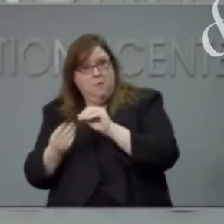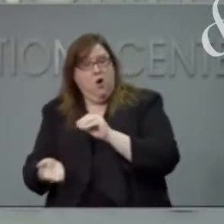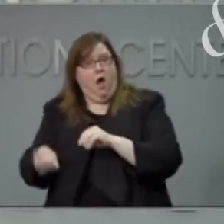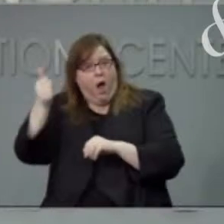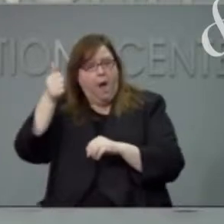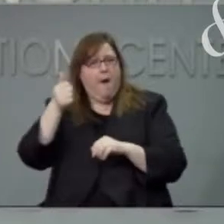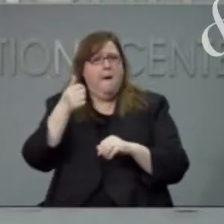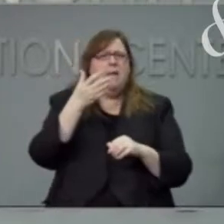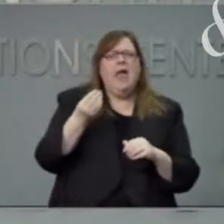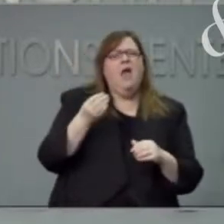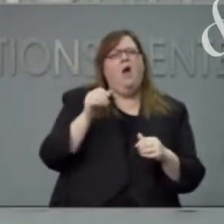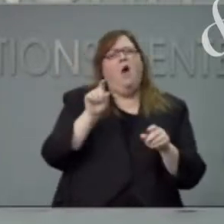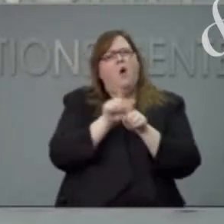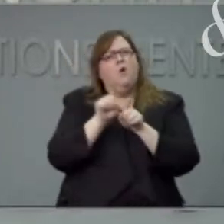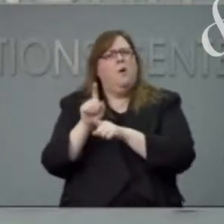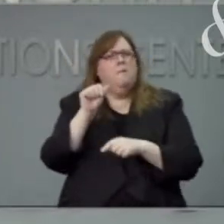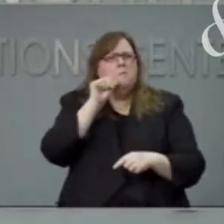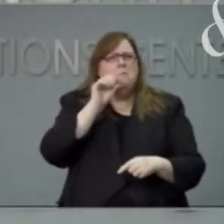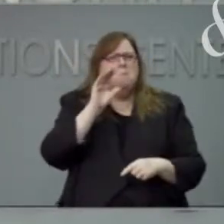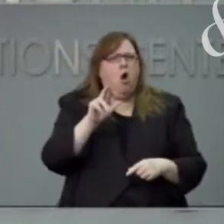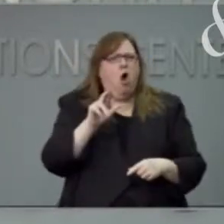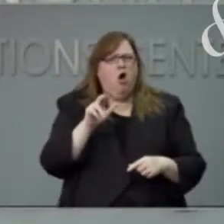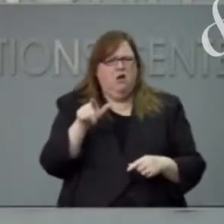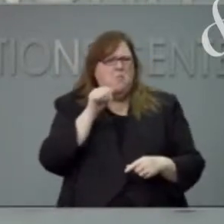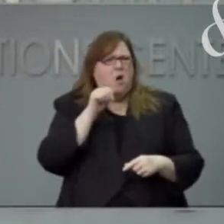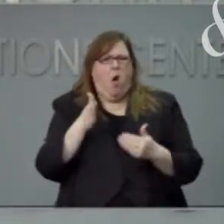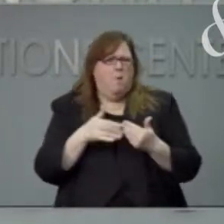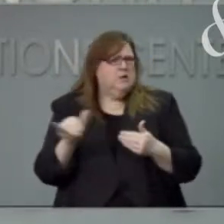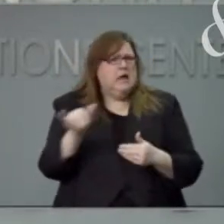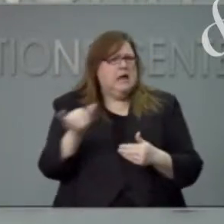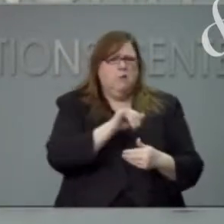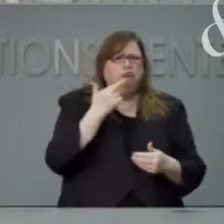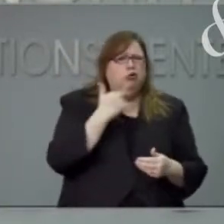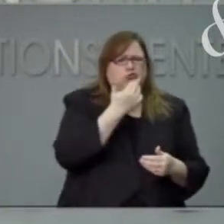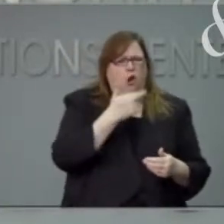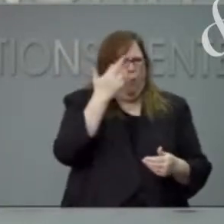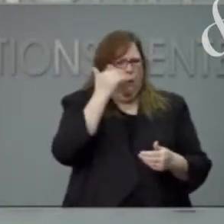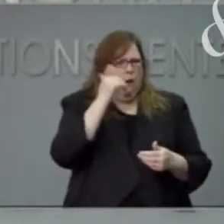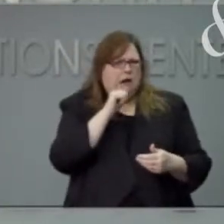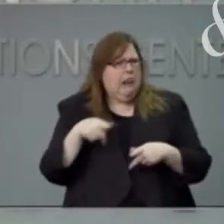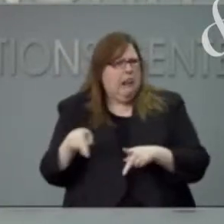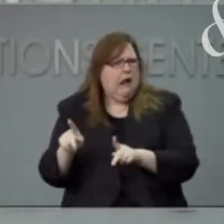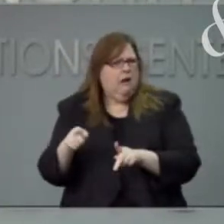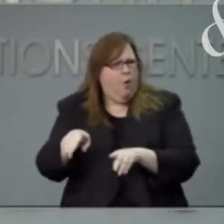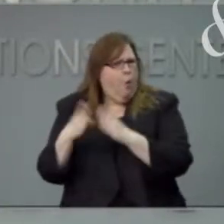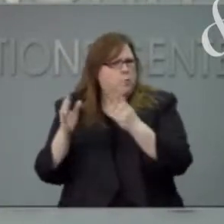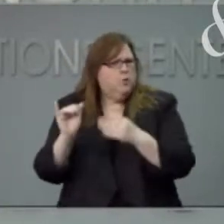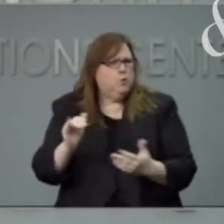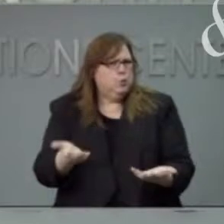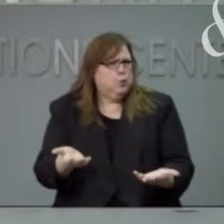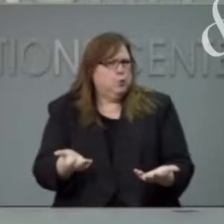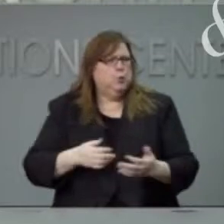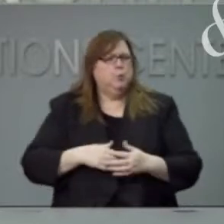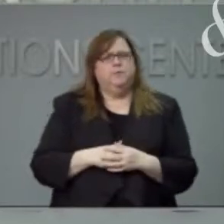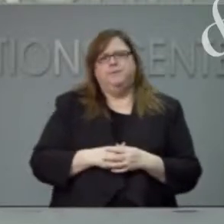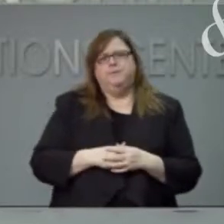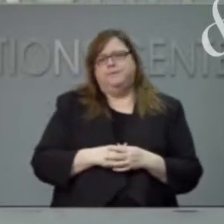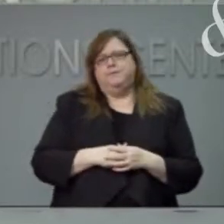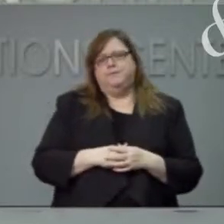parameters as restaurants? Well, we're concerned about the direction that the trends have begun to take just this past